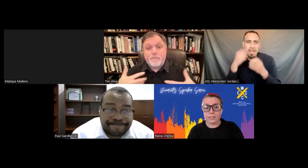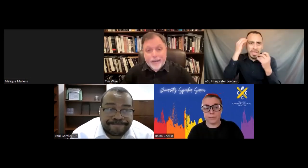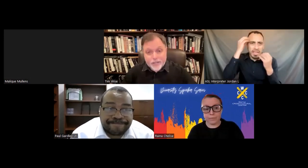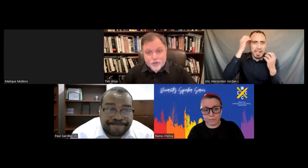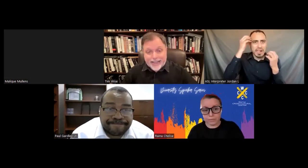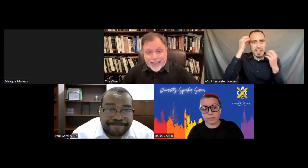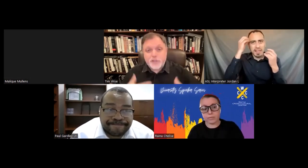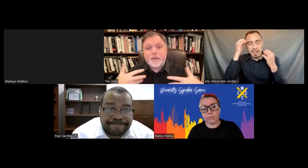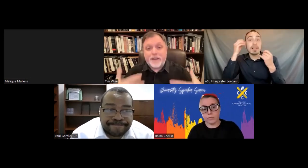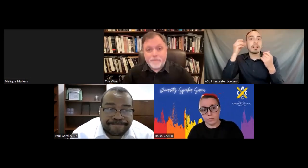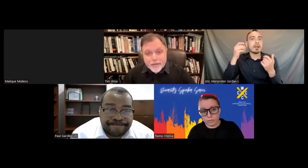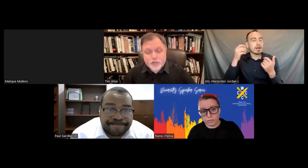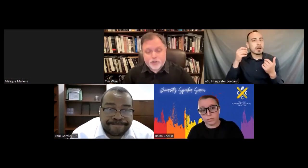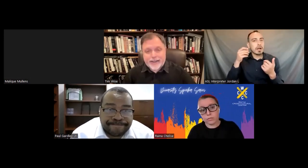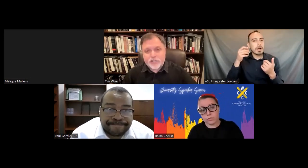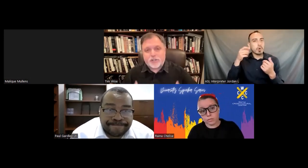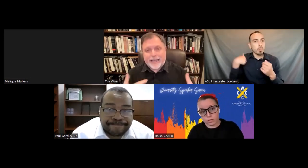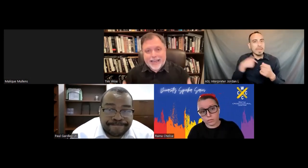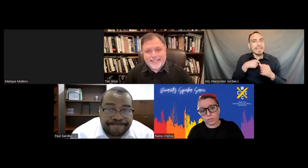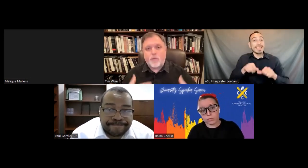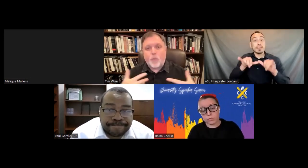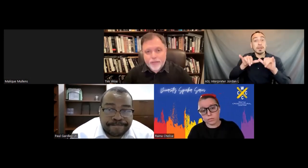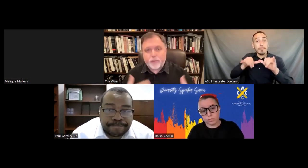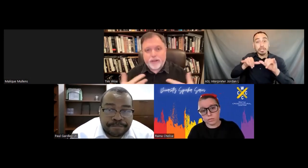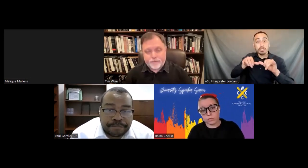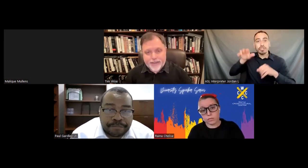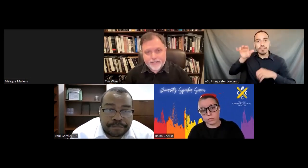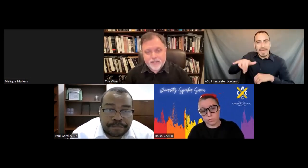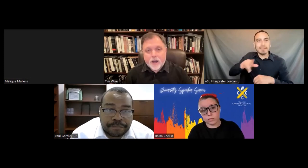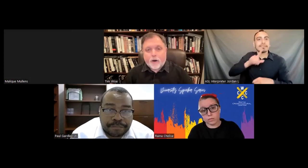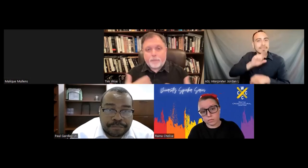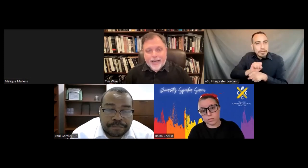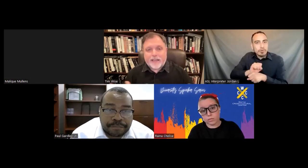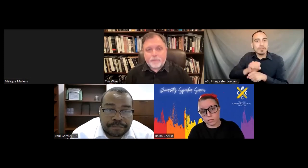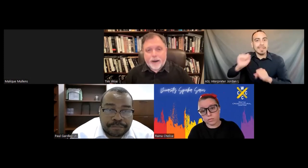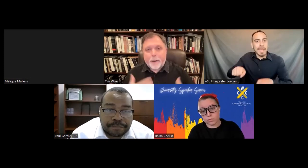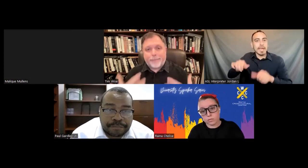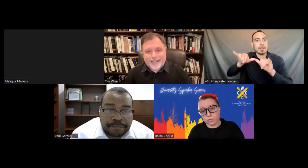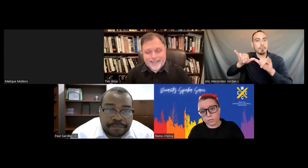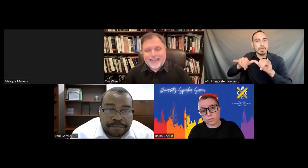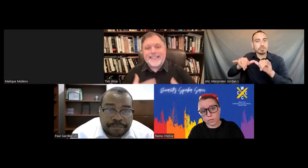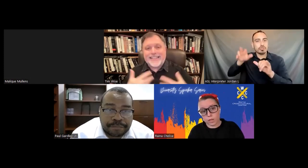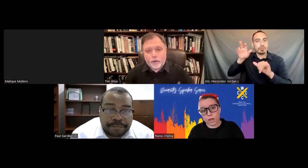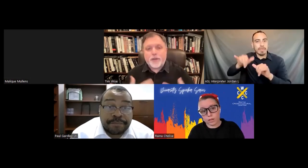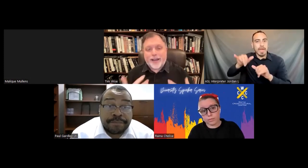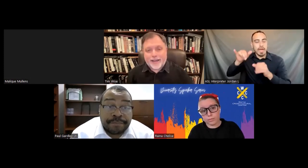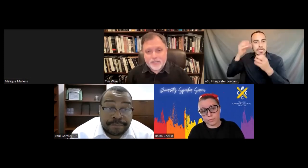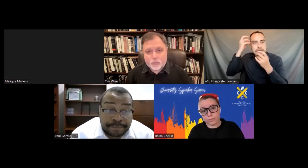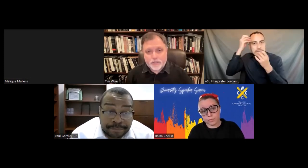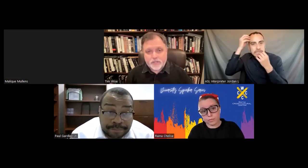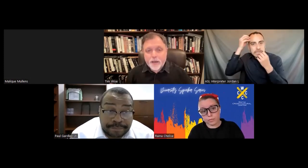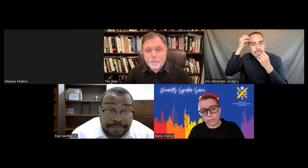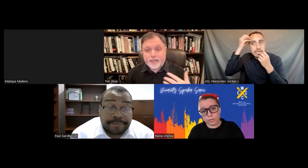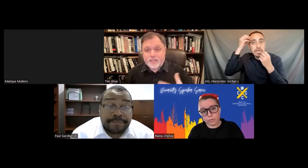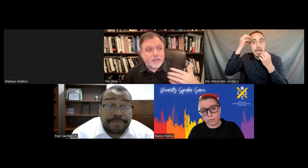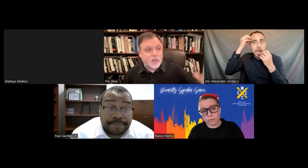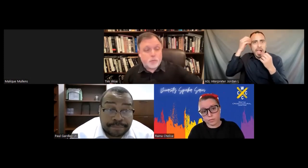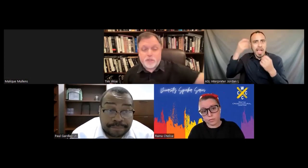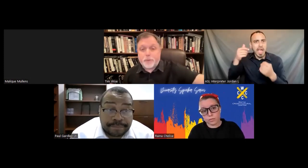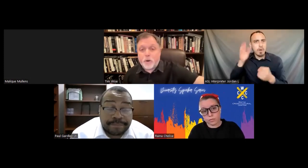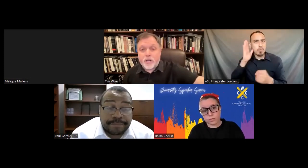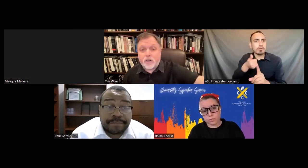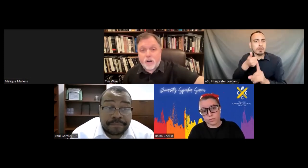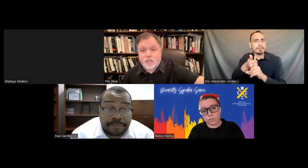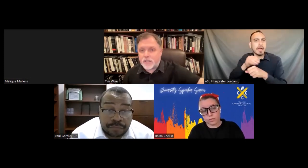can be measured and has been measured. It actually has a weathering effect on Black and brown bodies. It has health consequences,